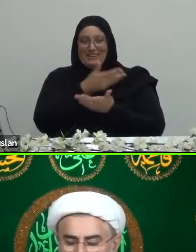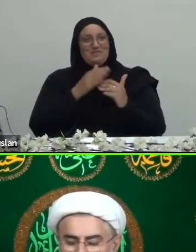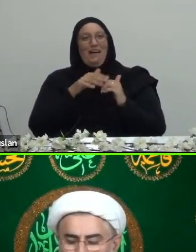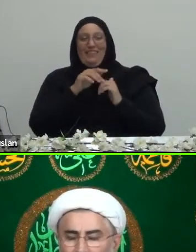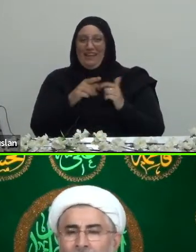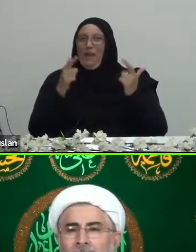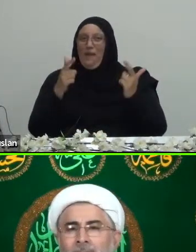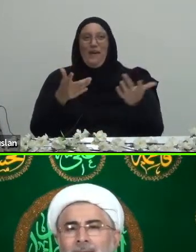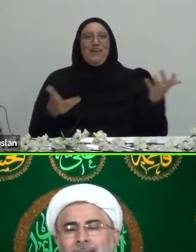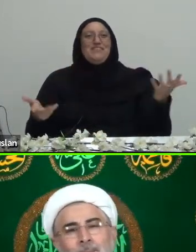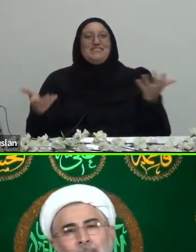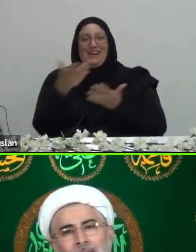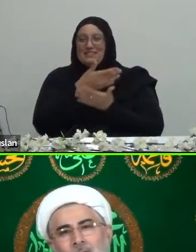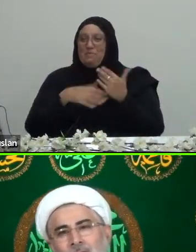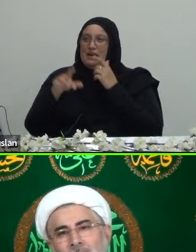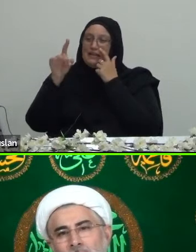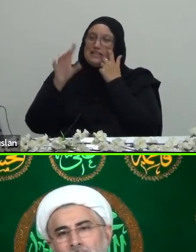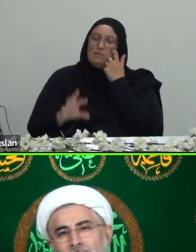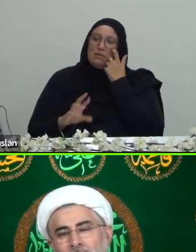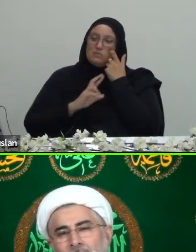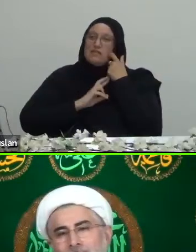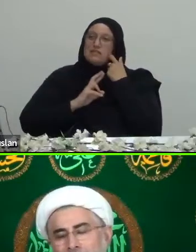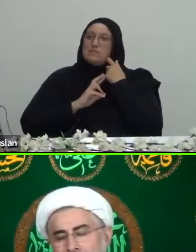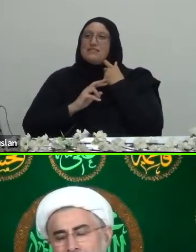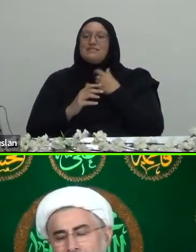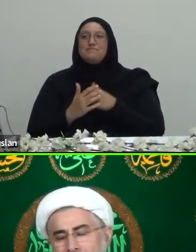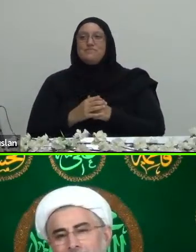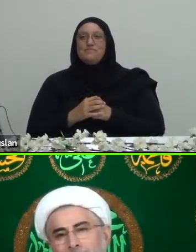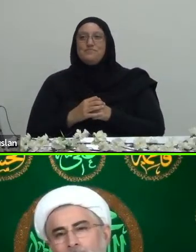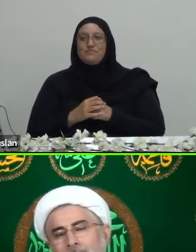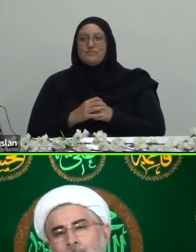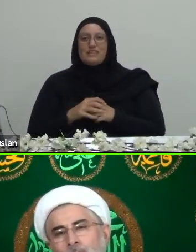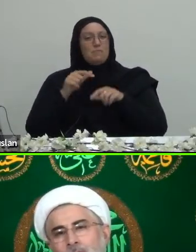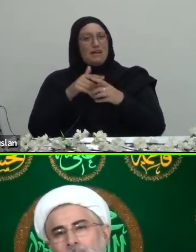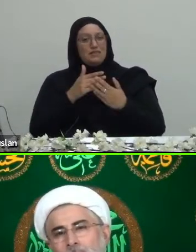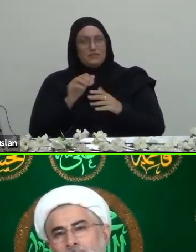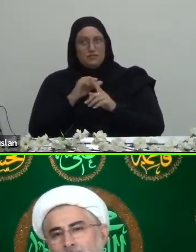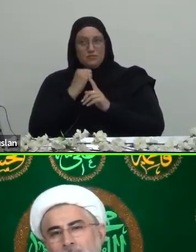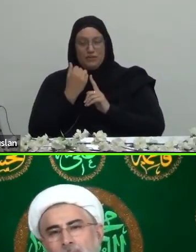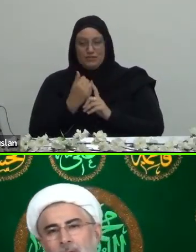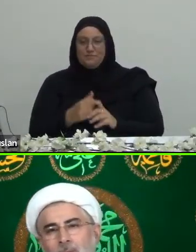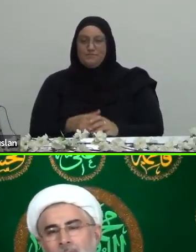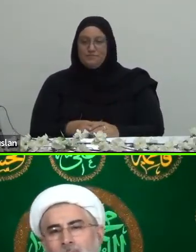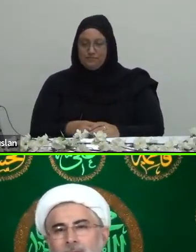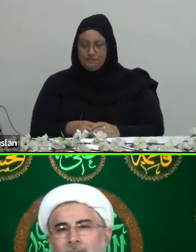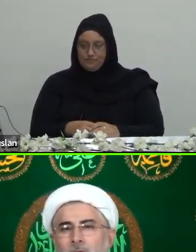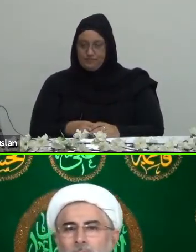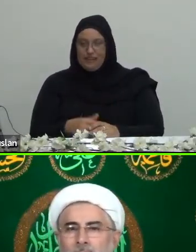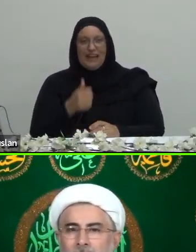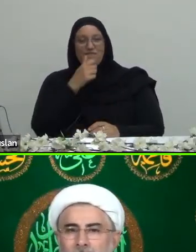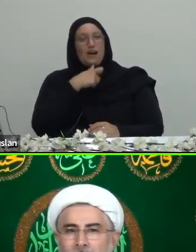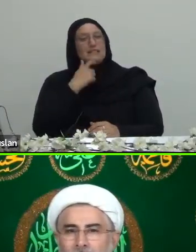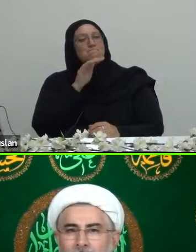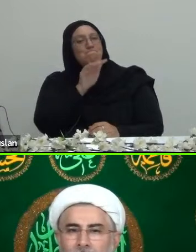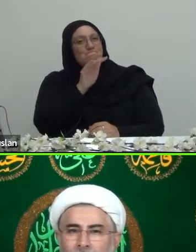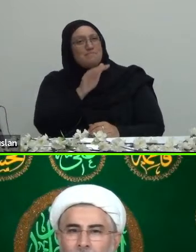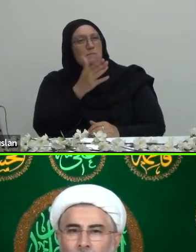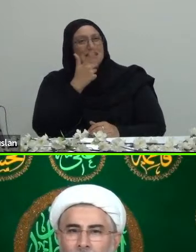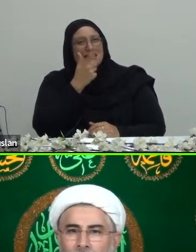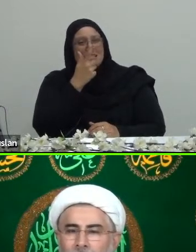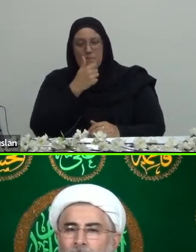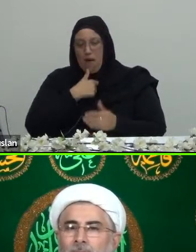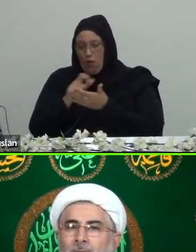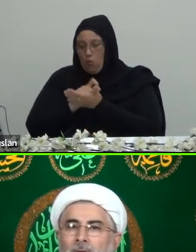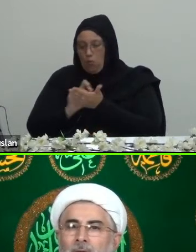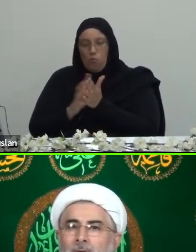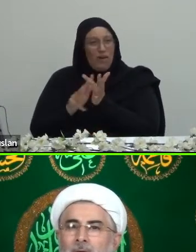question. It depends on the situation. If I approach someone and I say, Brother Mohammed, can you be the executor of my